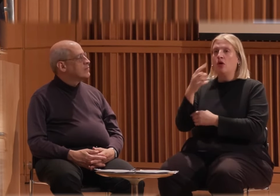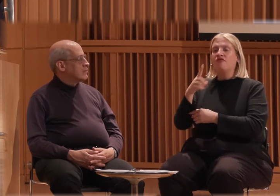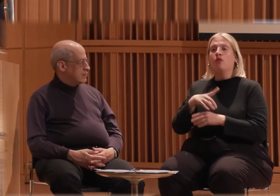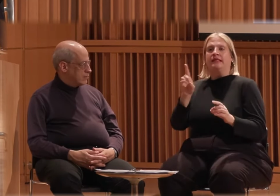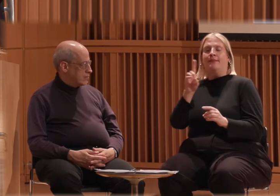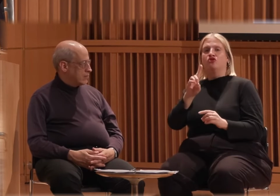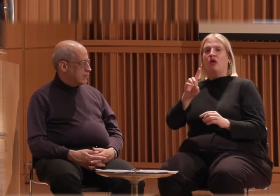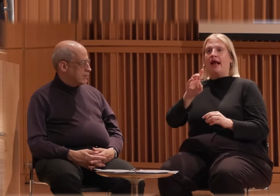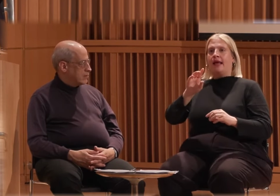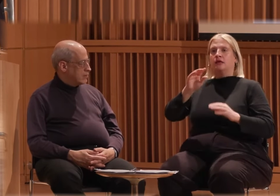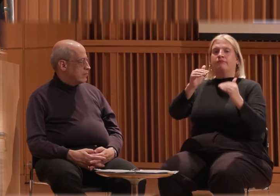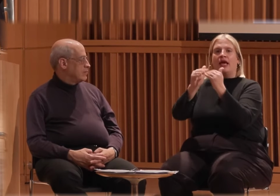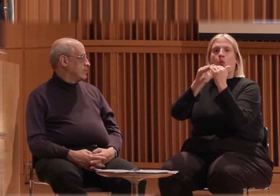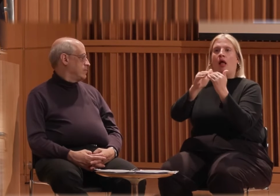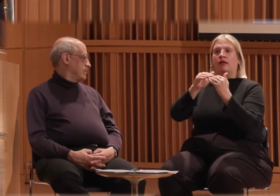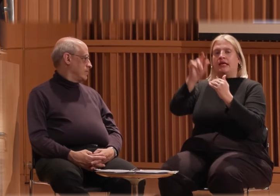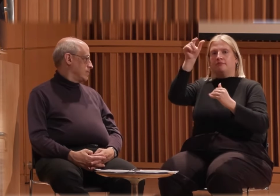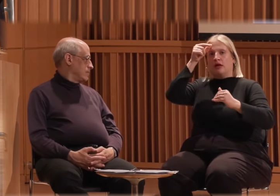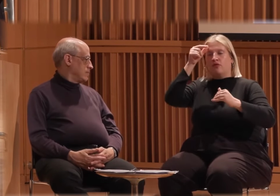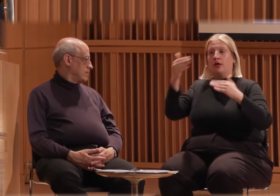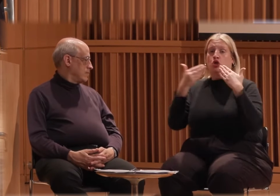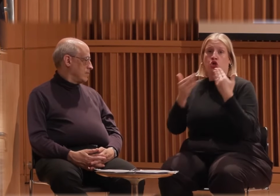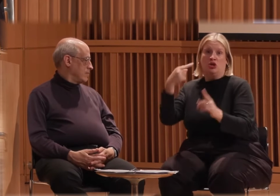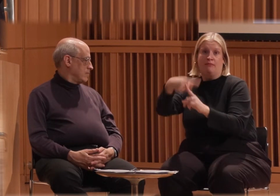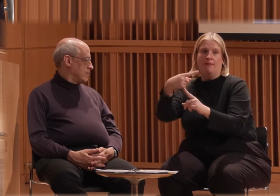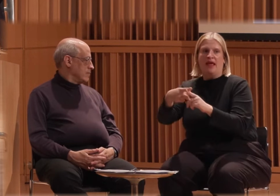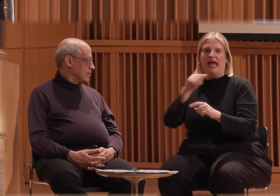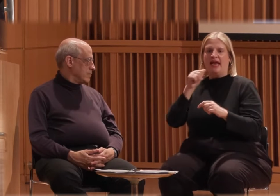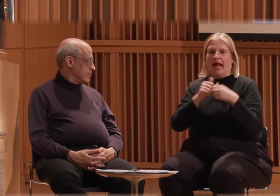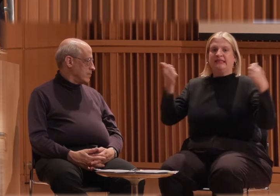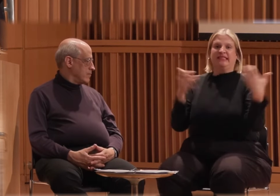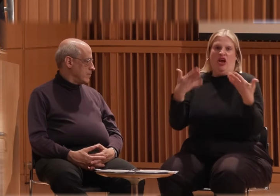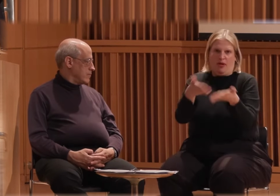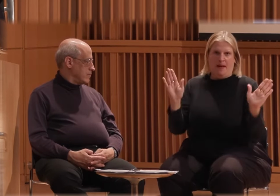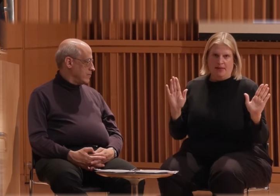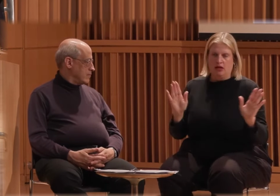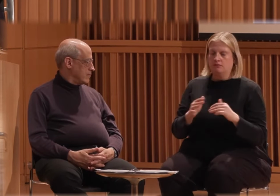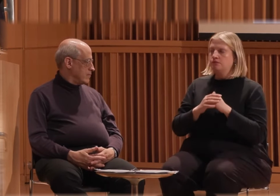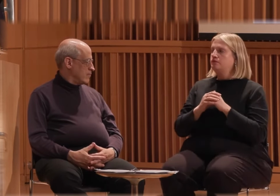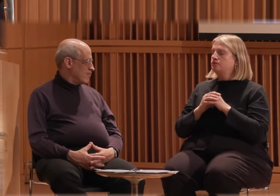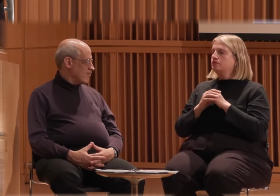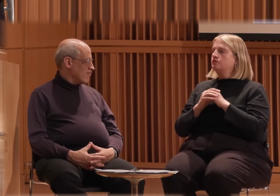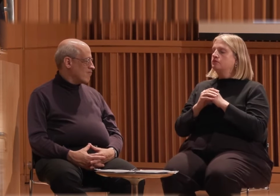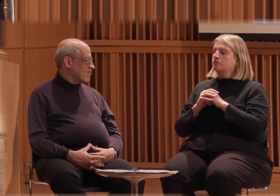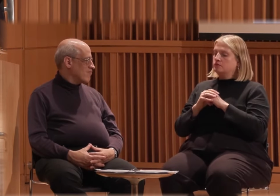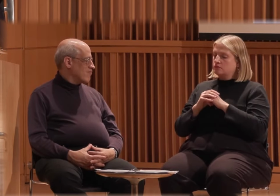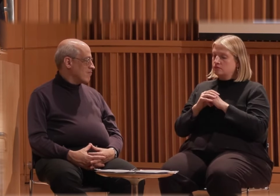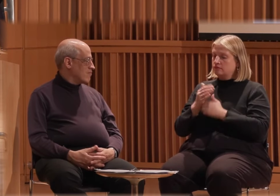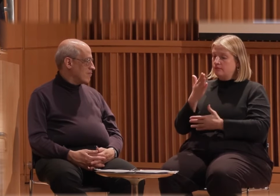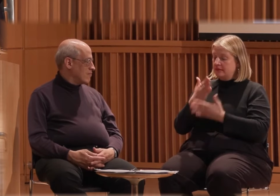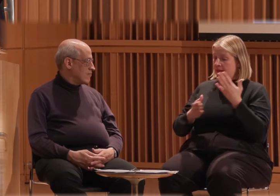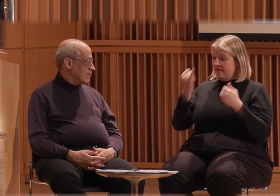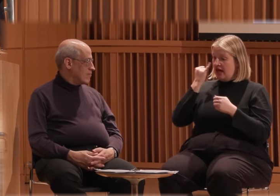than in a way that just intimidates the larger public. And some of the ideas